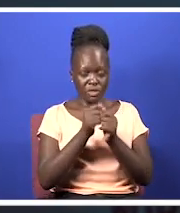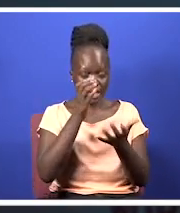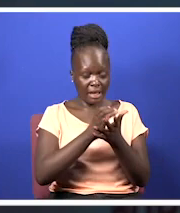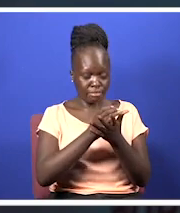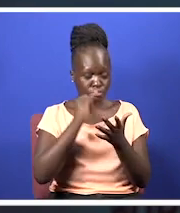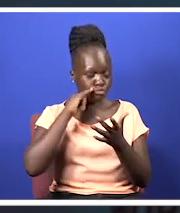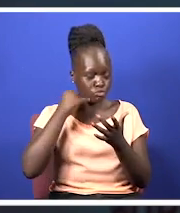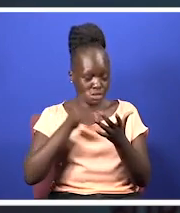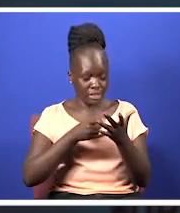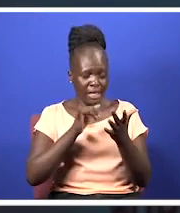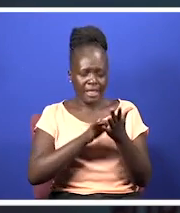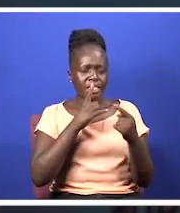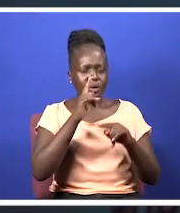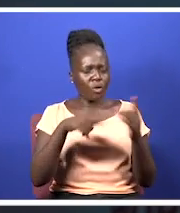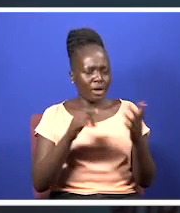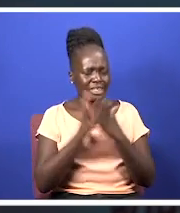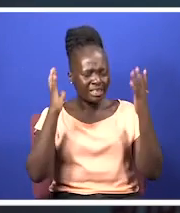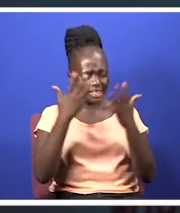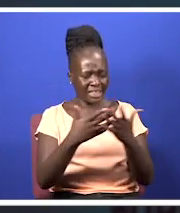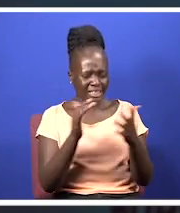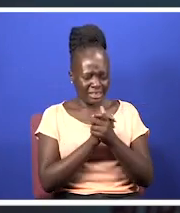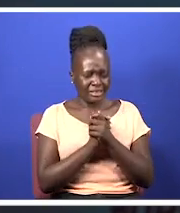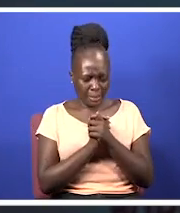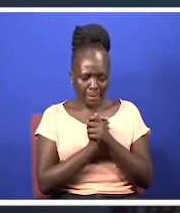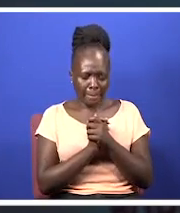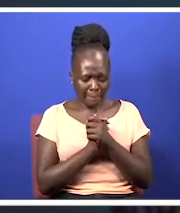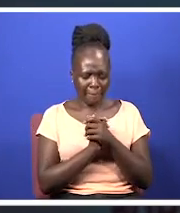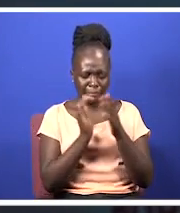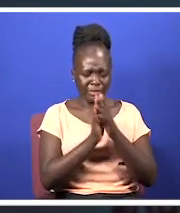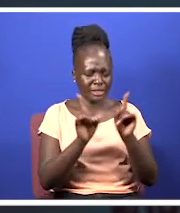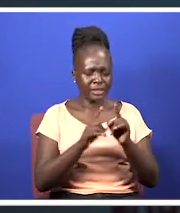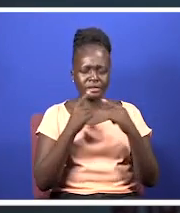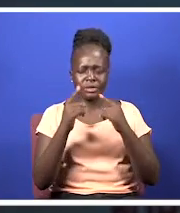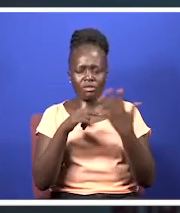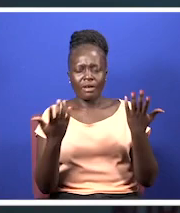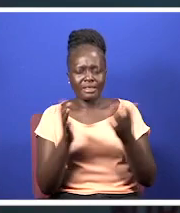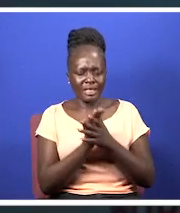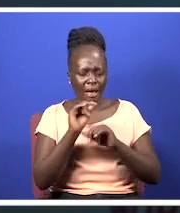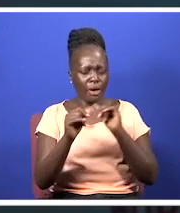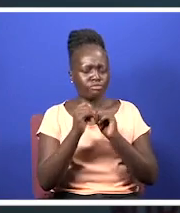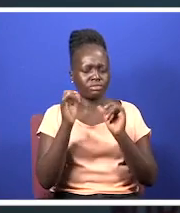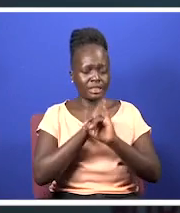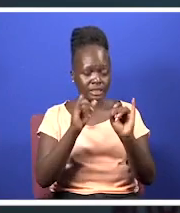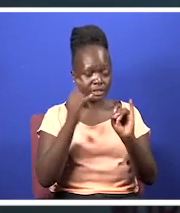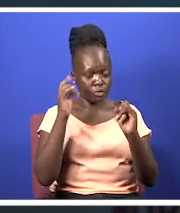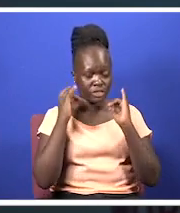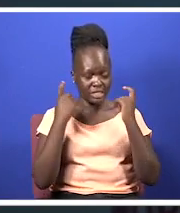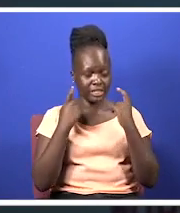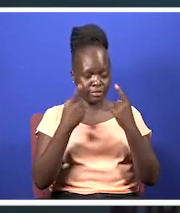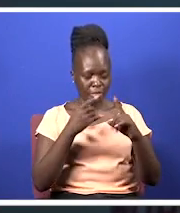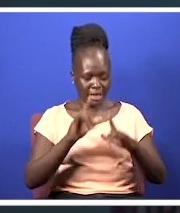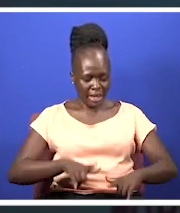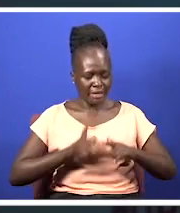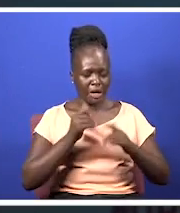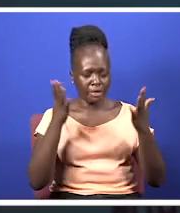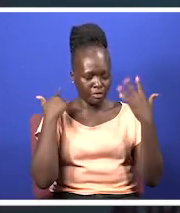juice, that speaks of greater things, and that speaks of the cleansing of sin from our